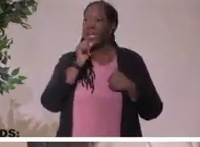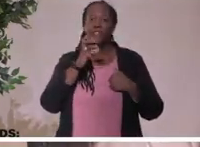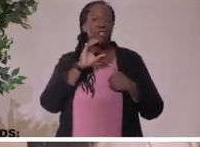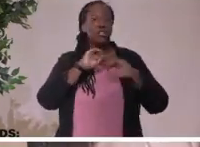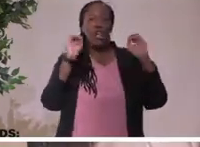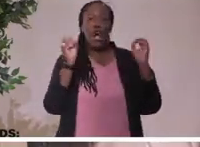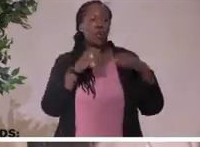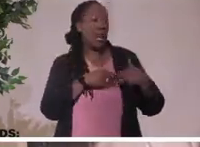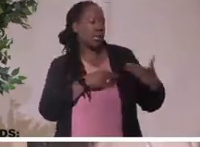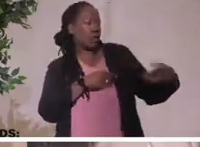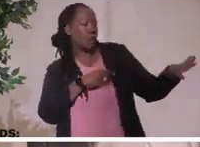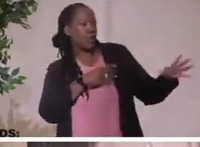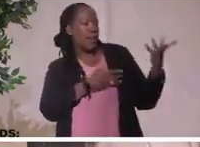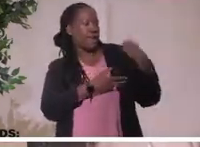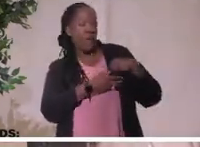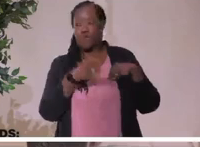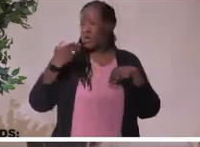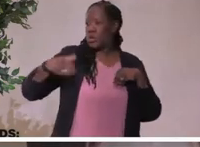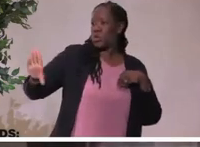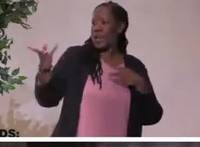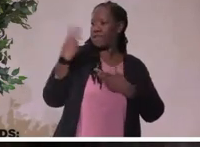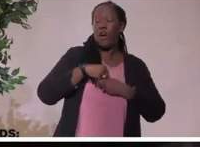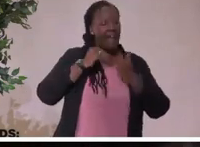belong, you can't, and you shouldn't.